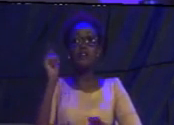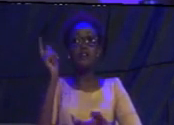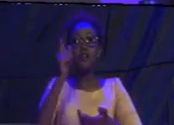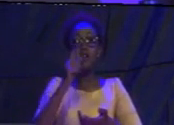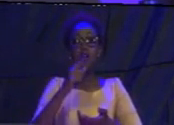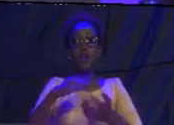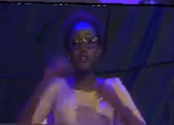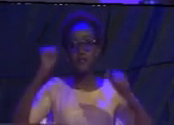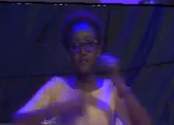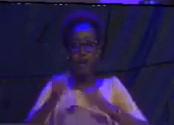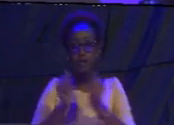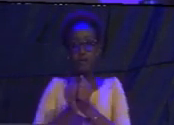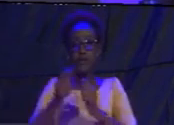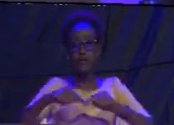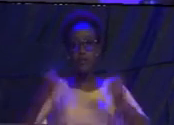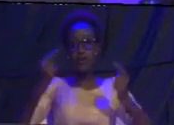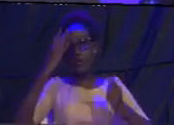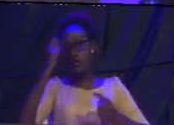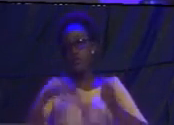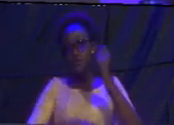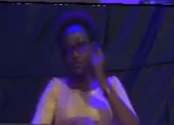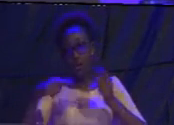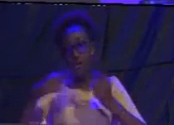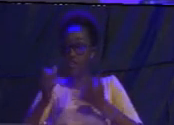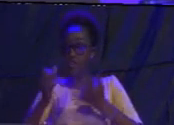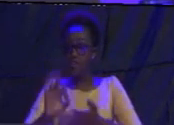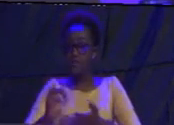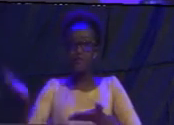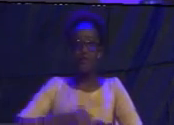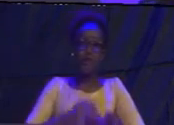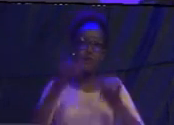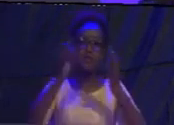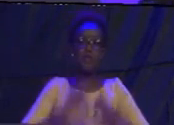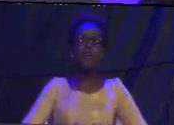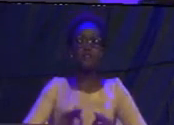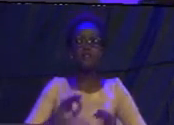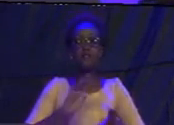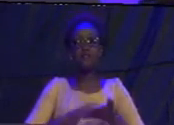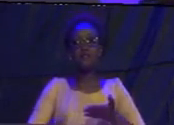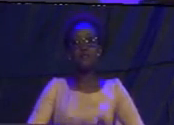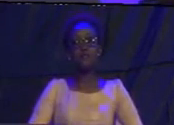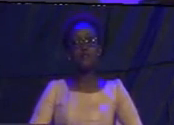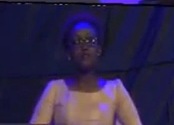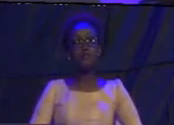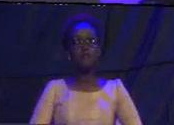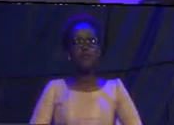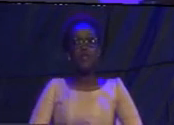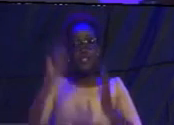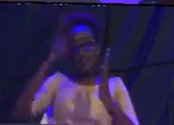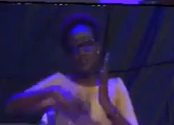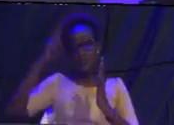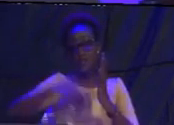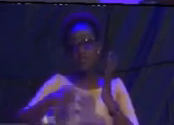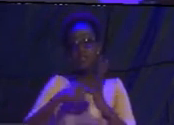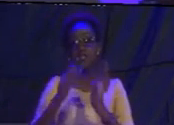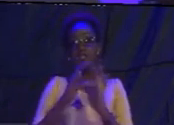mugaruye ibyari byashinganywe biri muri mwe. Amen. Verse 11 to 13, Israel has sinned, and